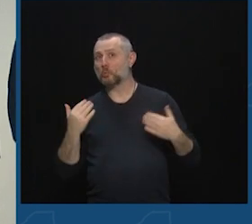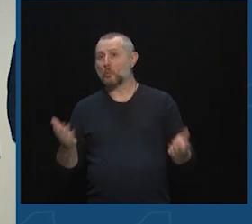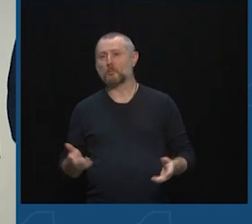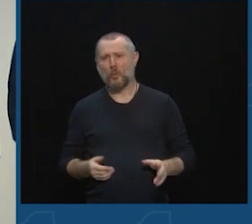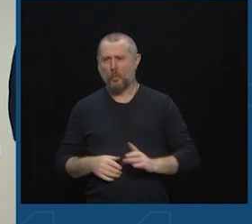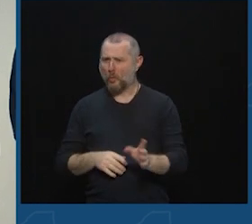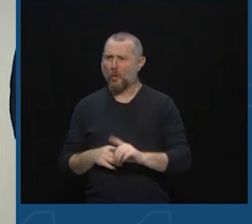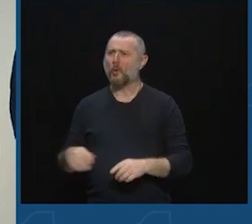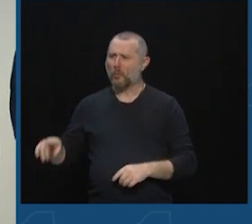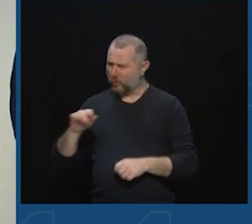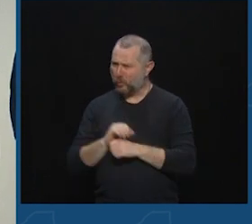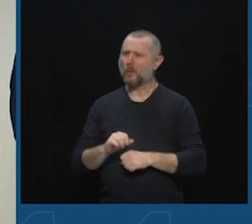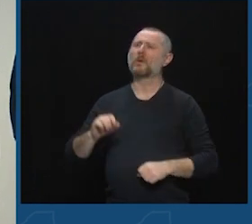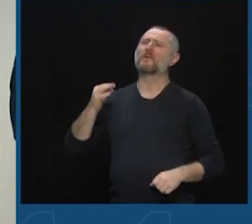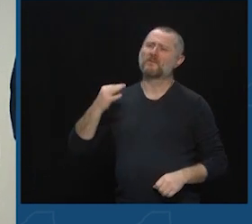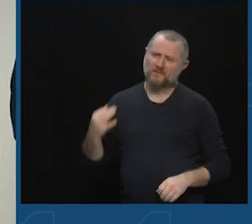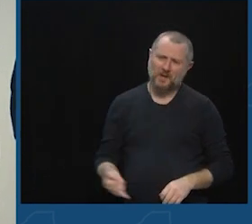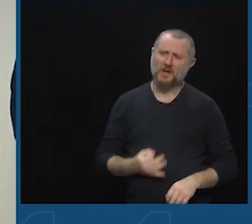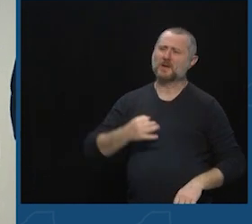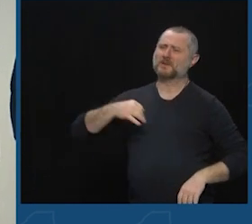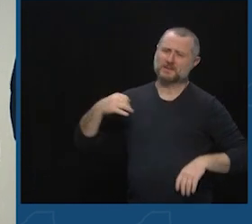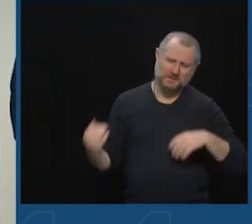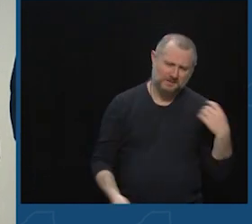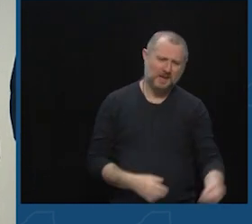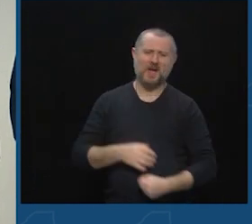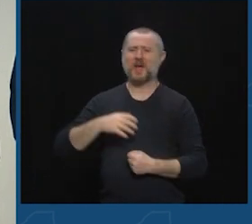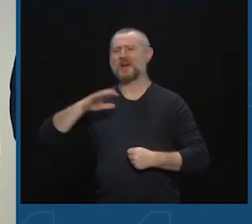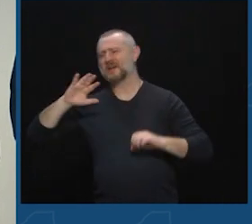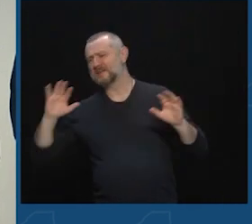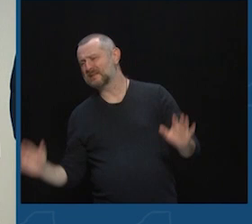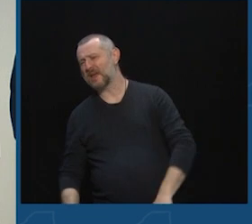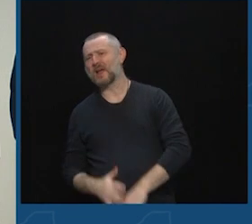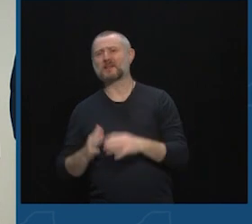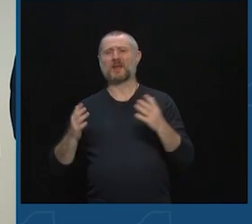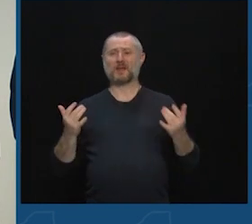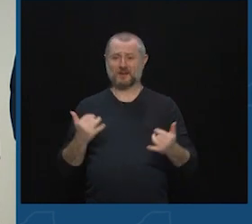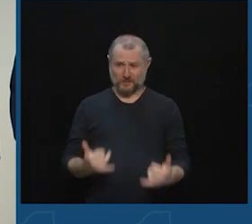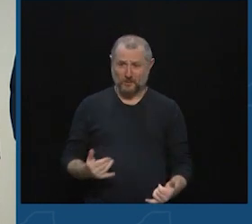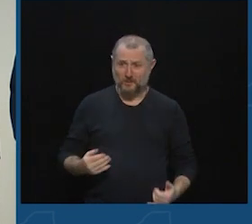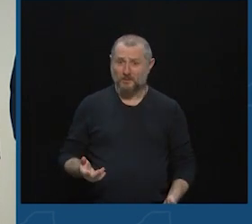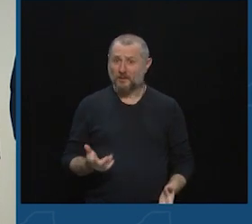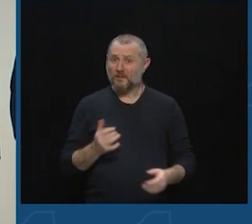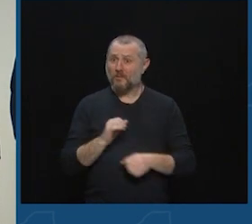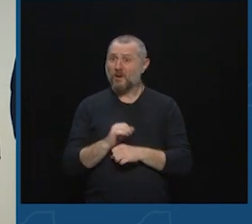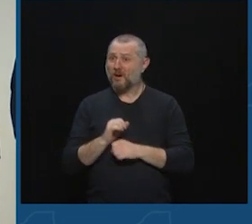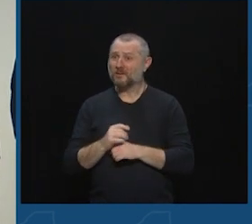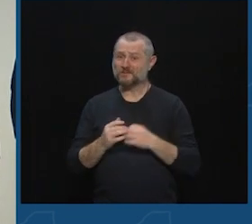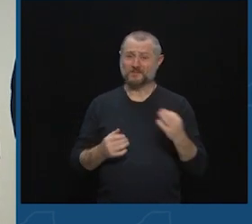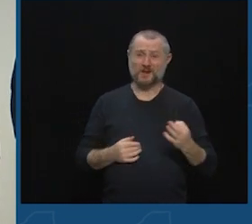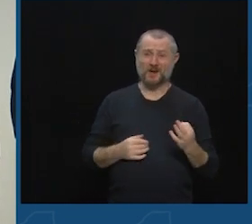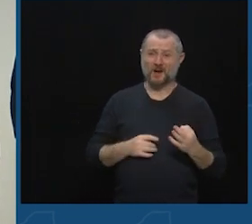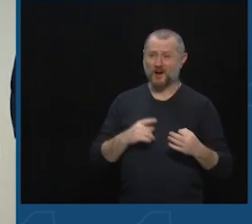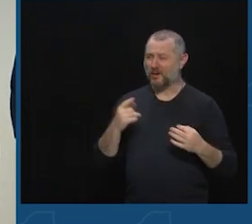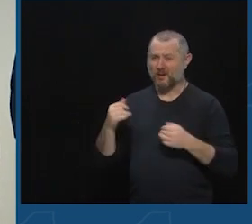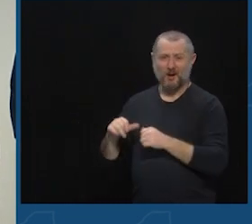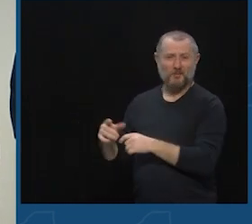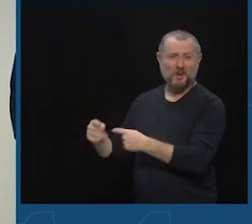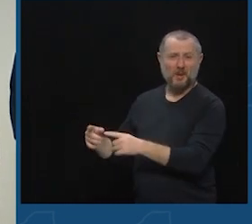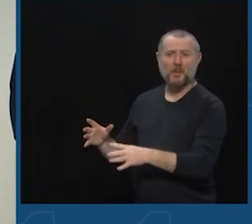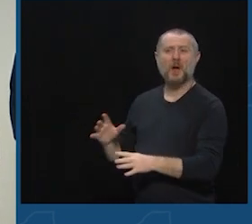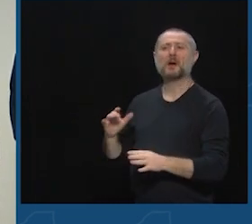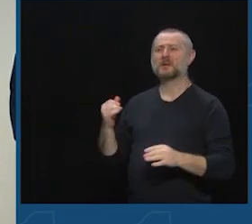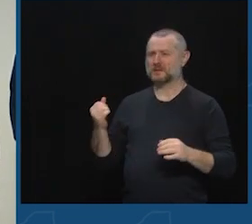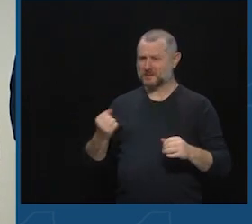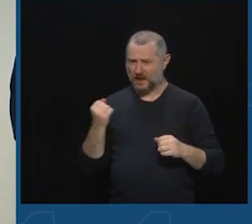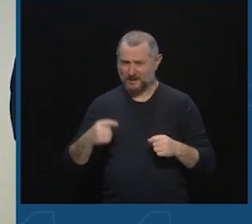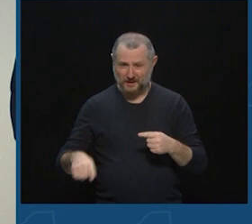weekend. Literally, power lines were falling Friday, Saturday, Sunday. So it creates a dangerous